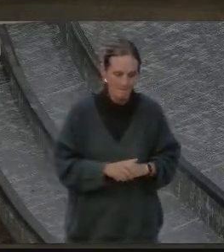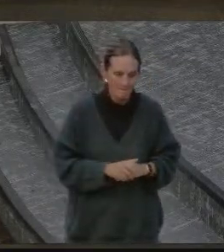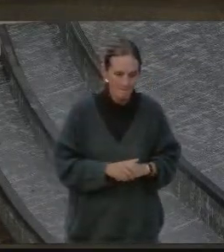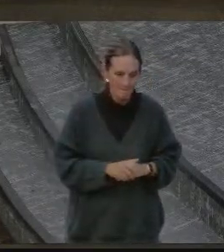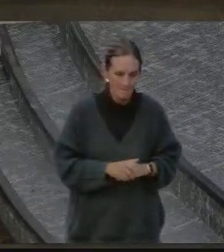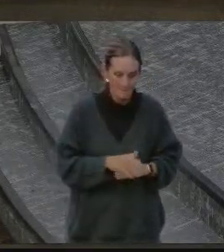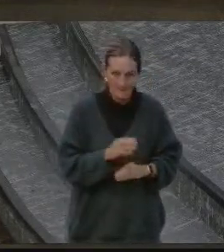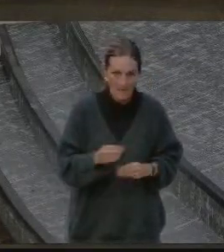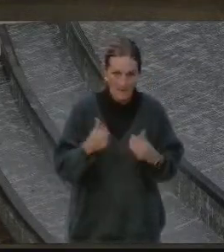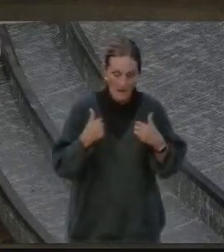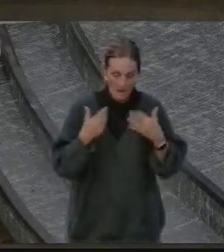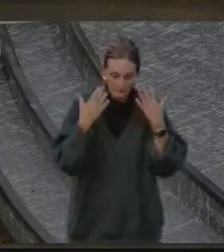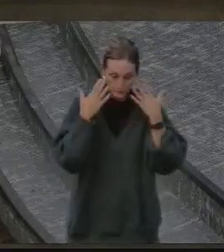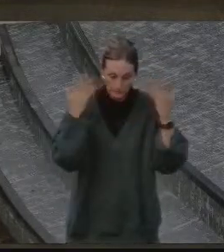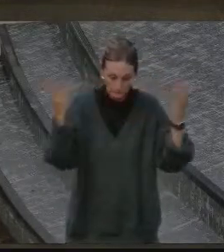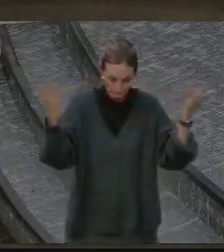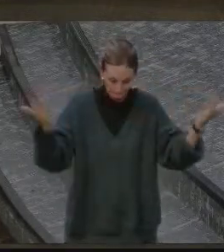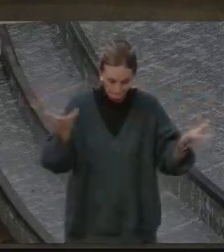a loss.